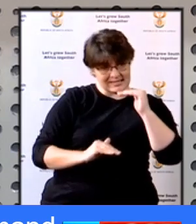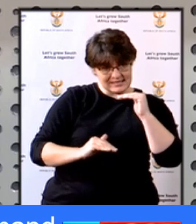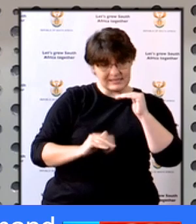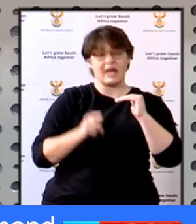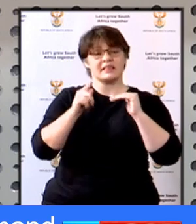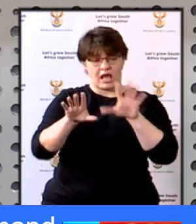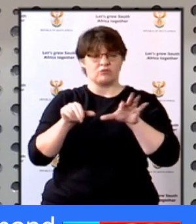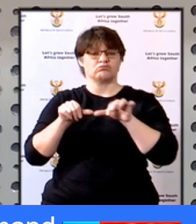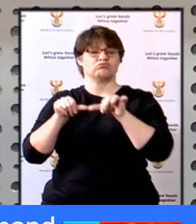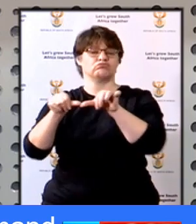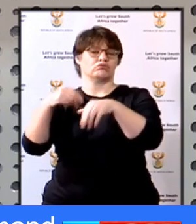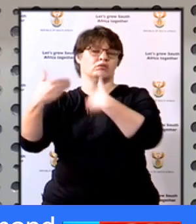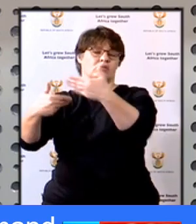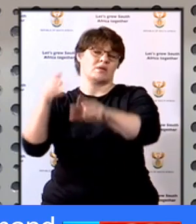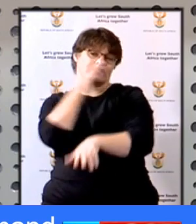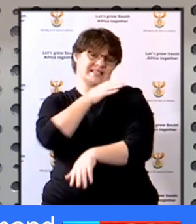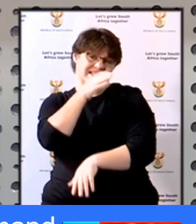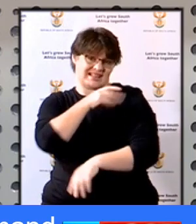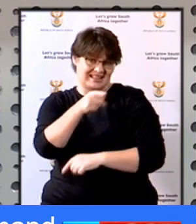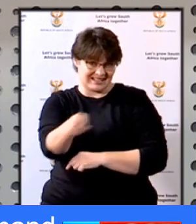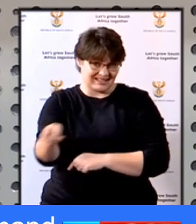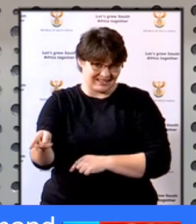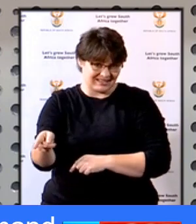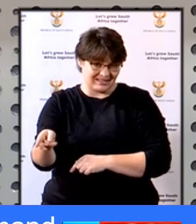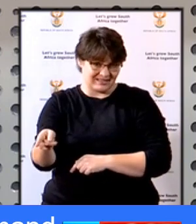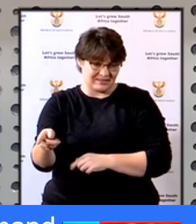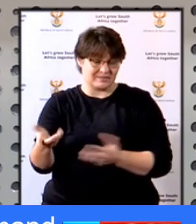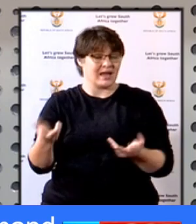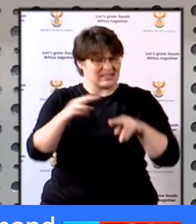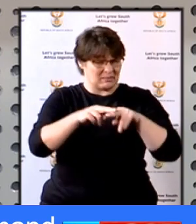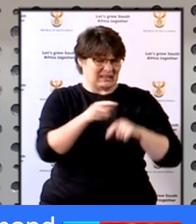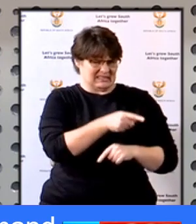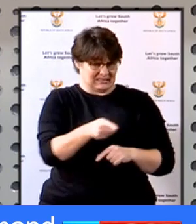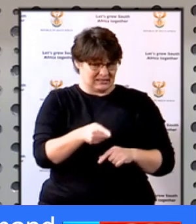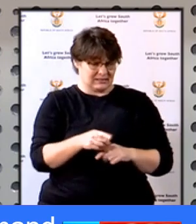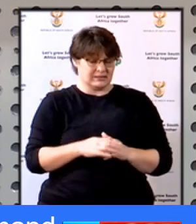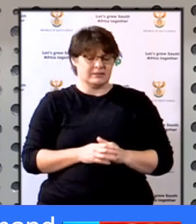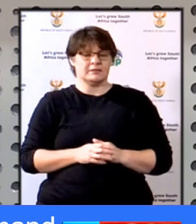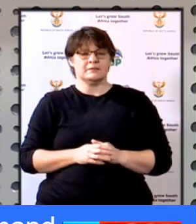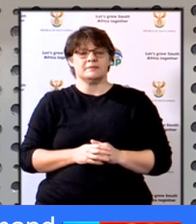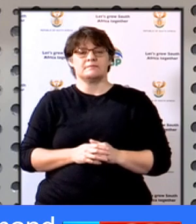this collaborative approach can be sustained.